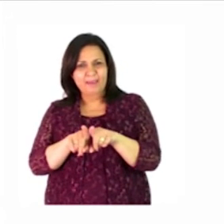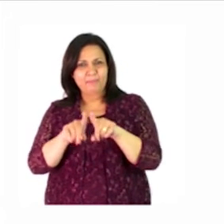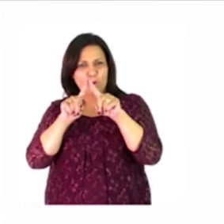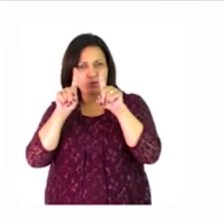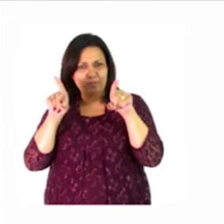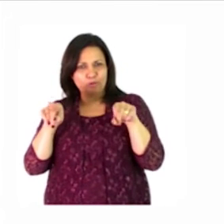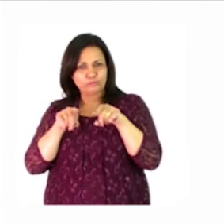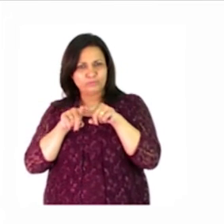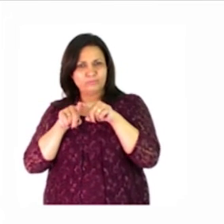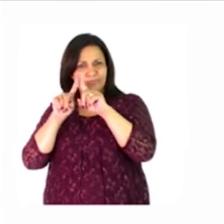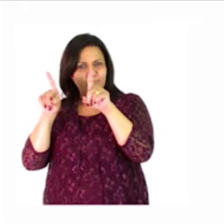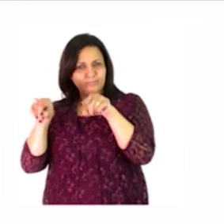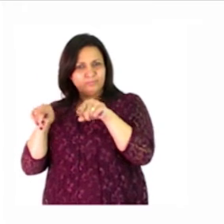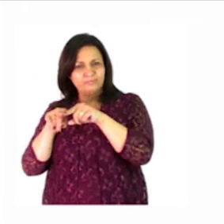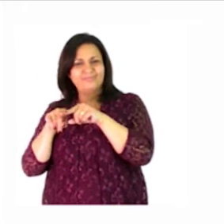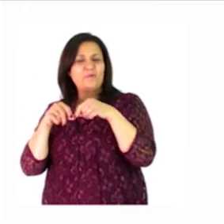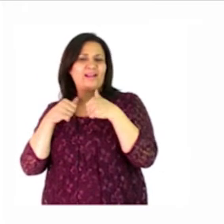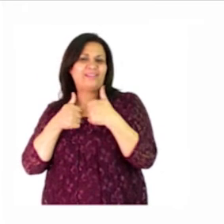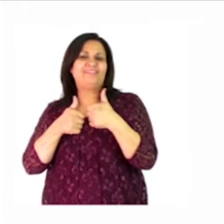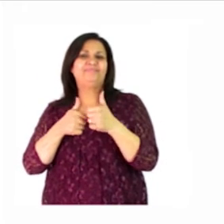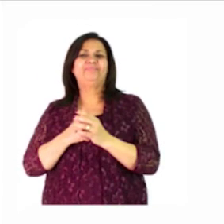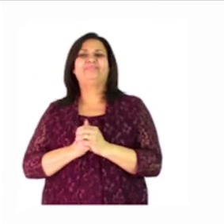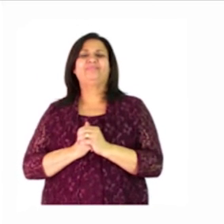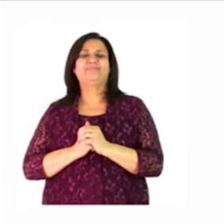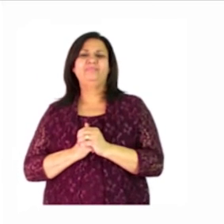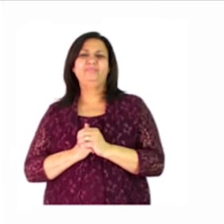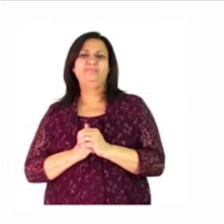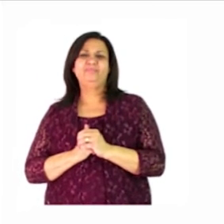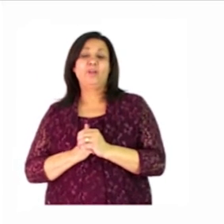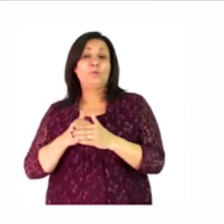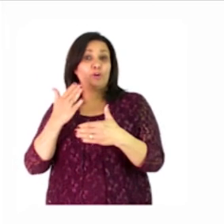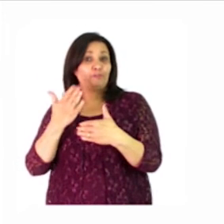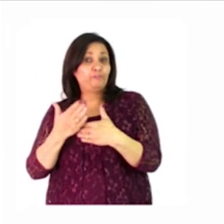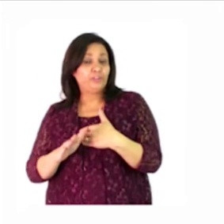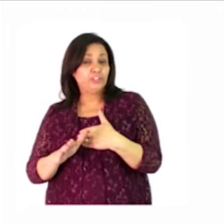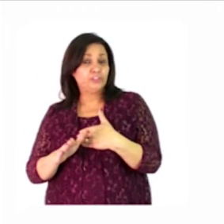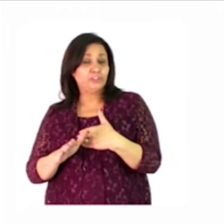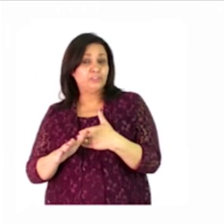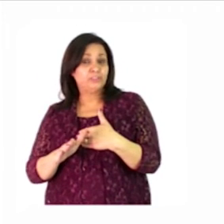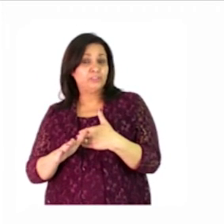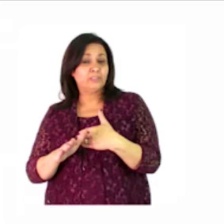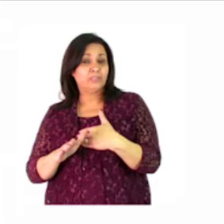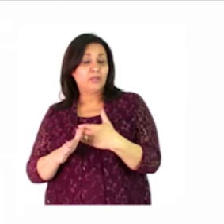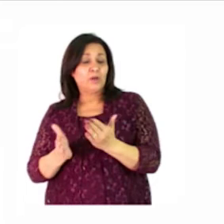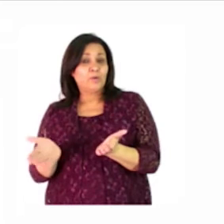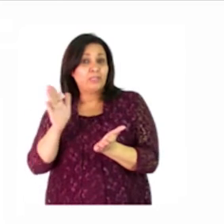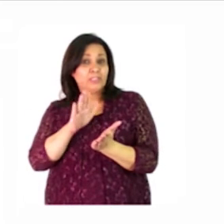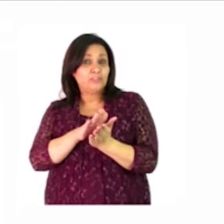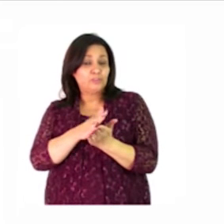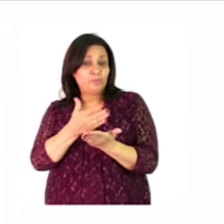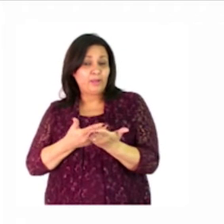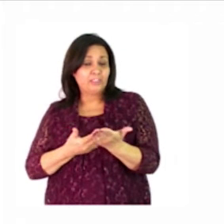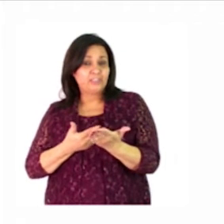blocks. Well done. Once you are done with page